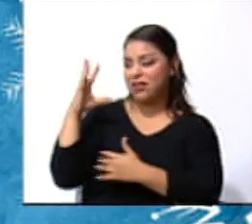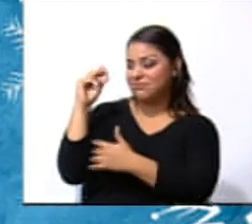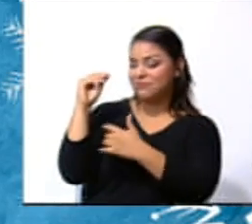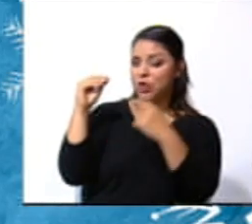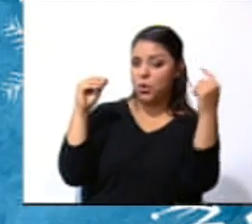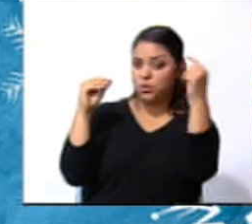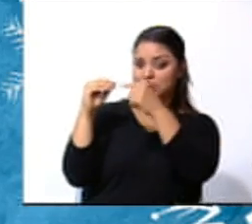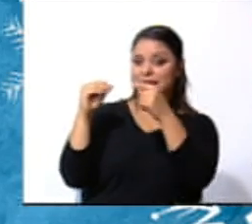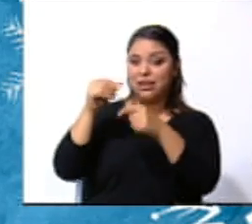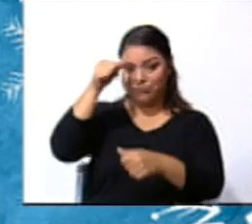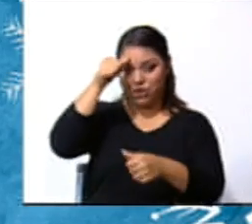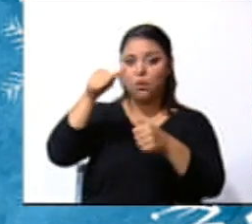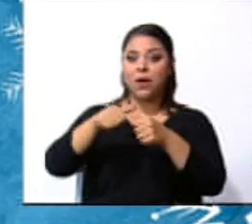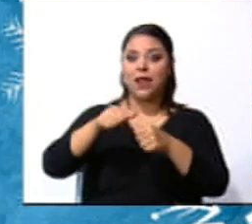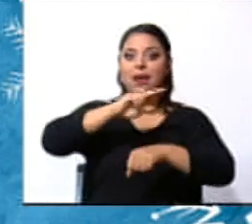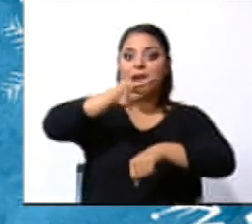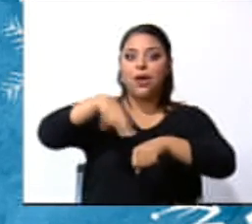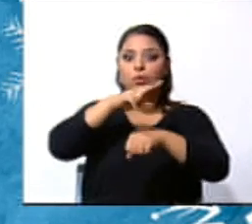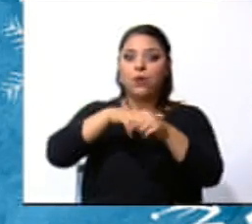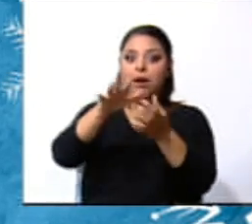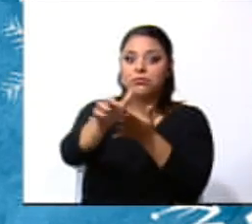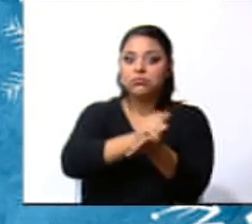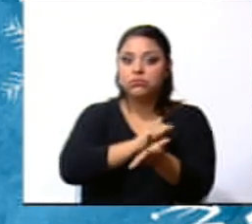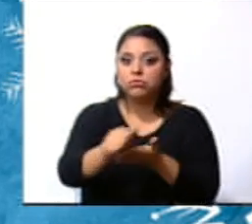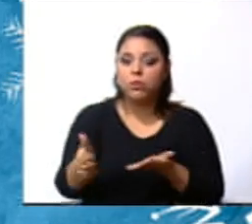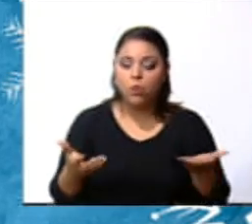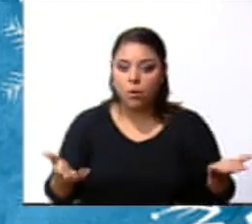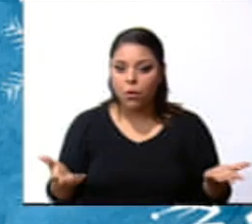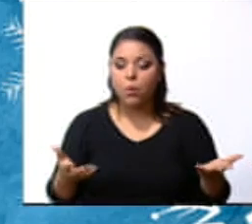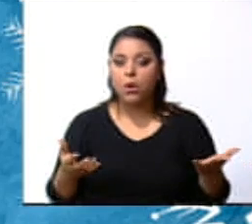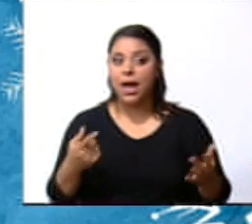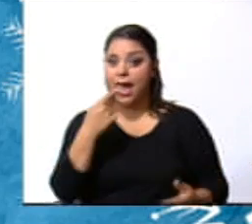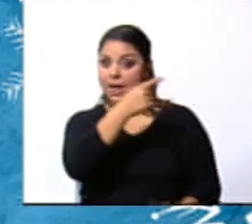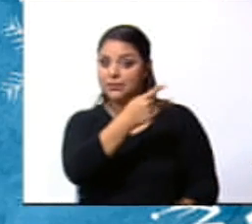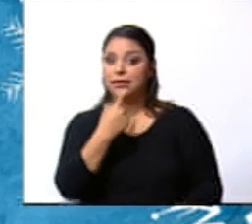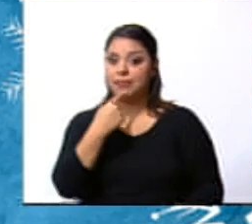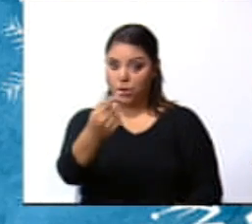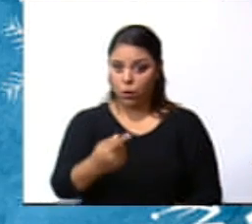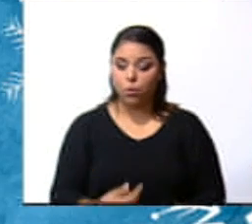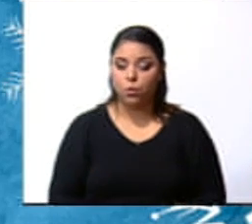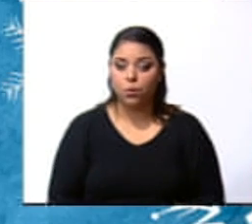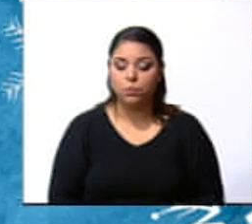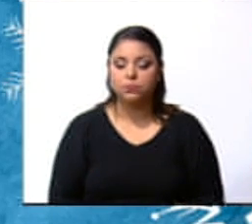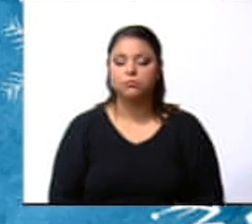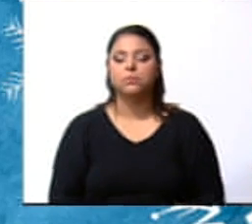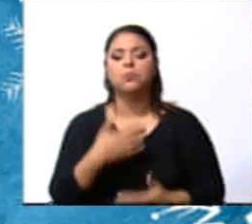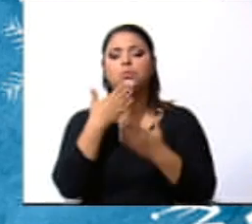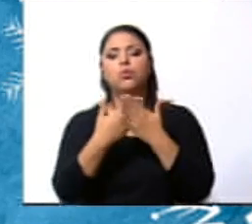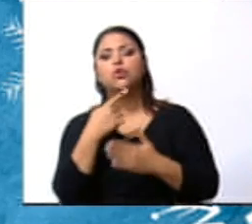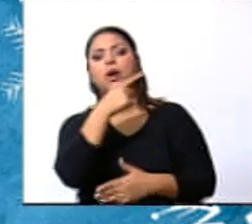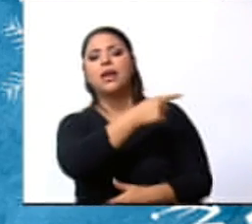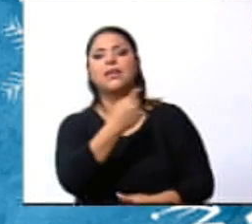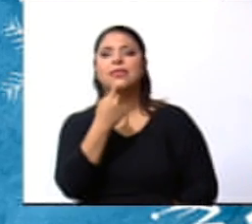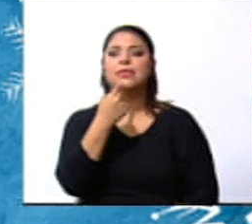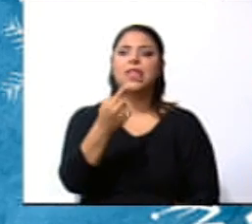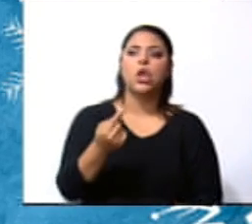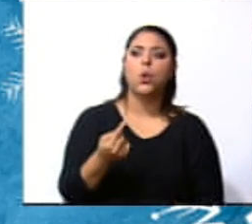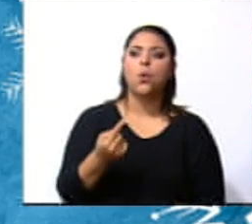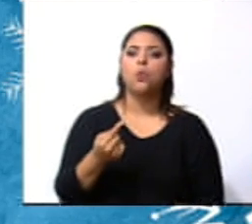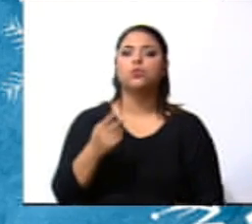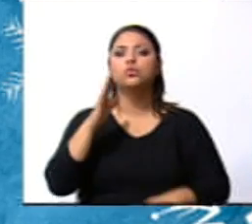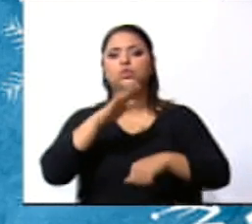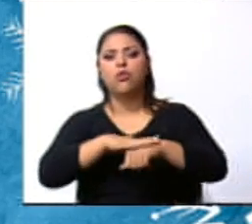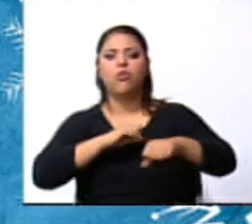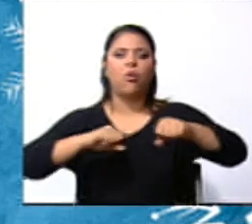remember the natural disasters that Paola mentioned? Well, she said something about